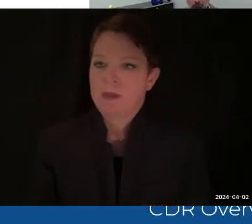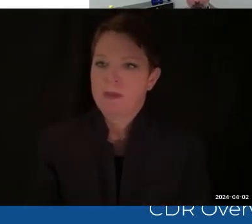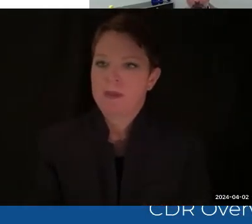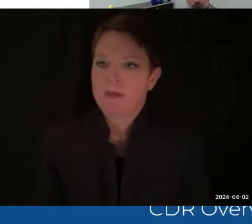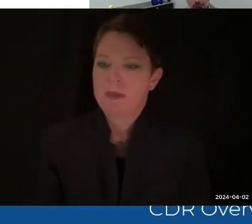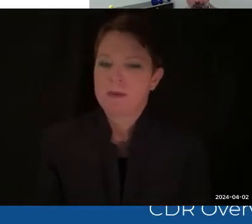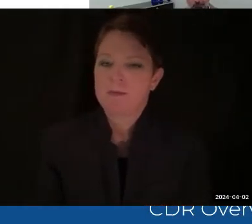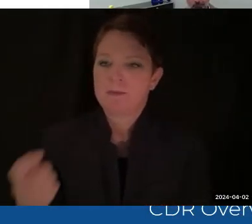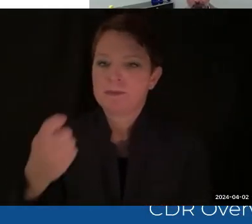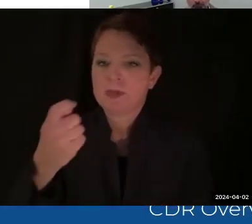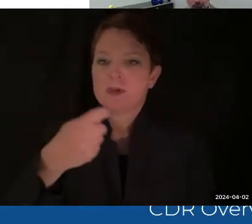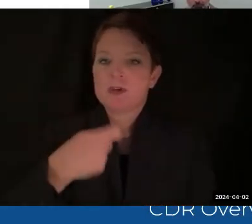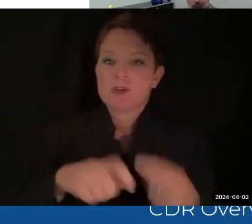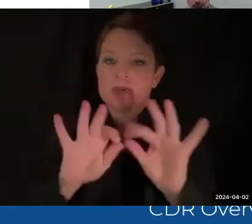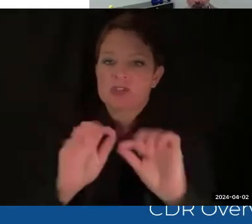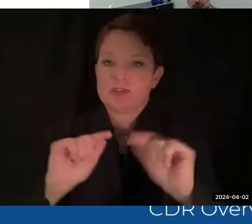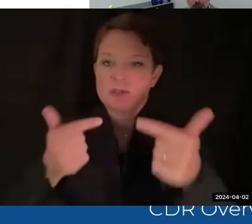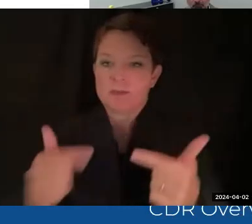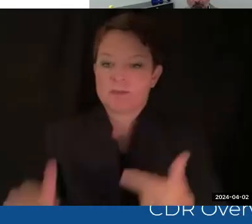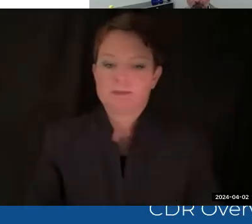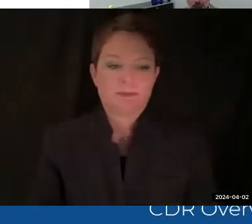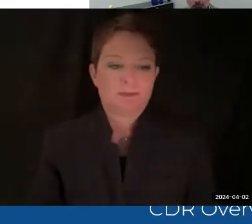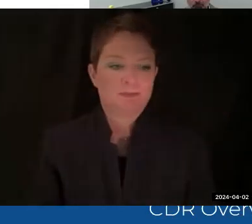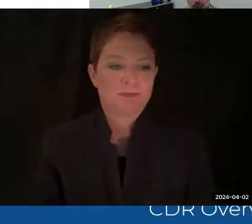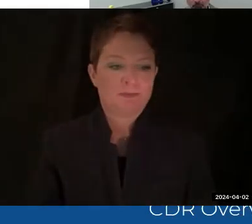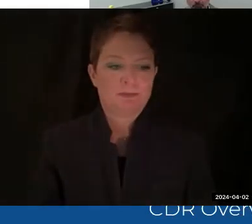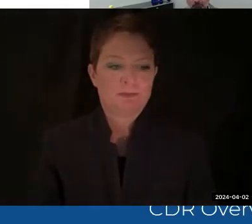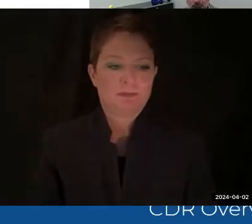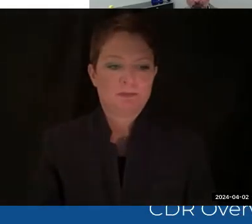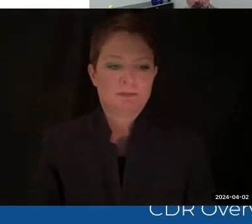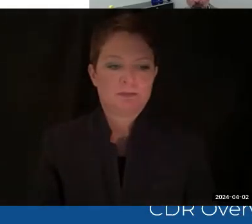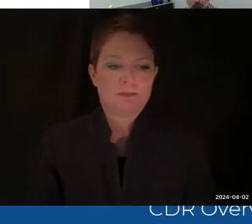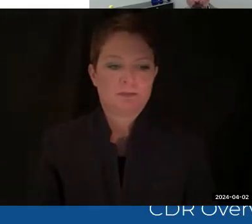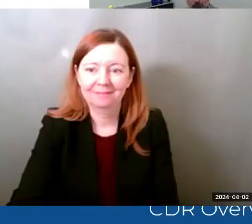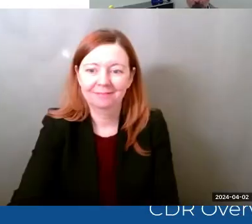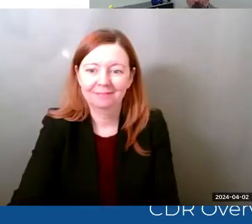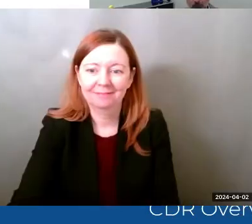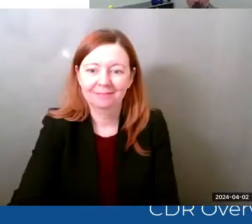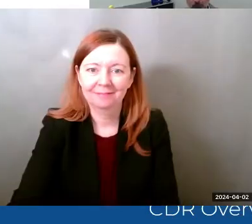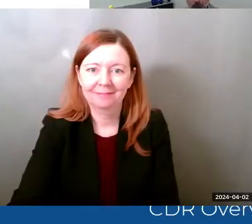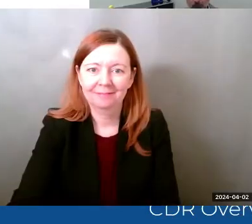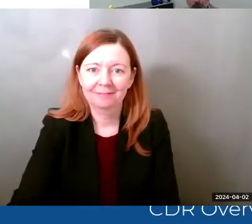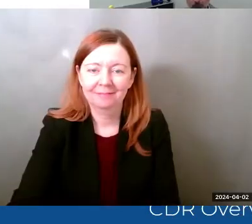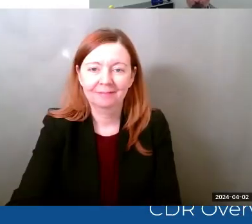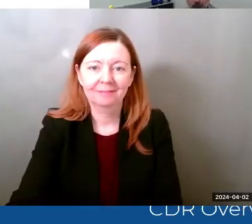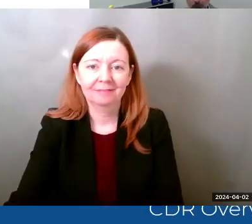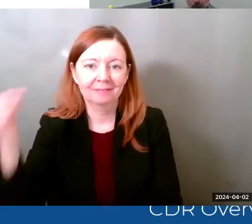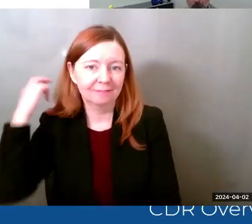Hi, I'm in the Spanish room. Can you please test with language?